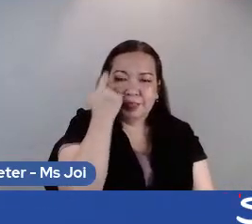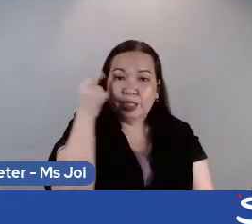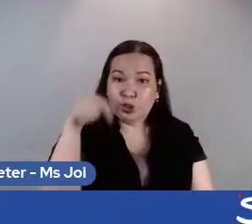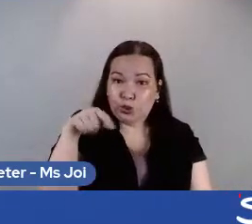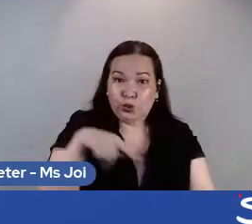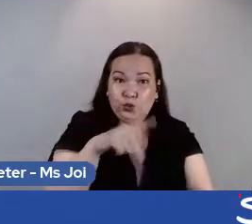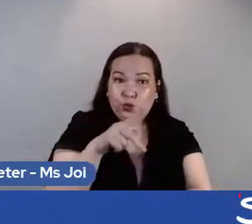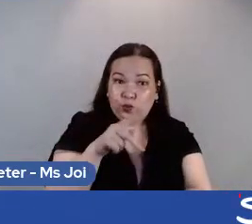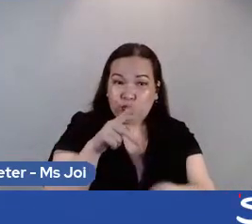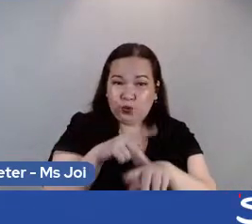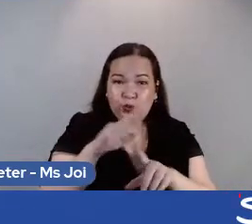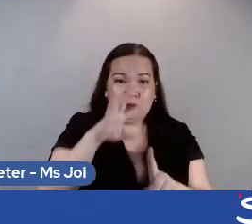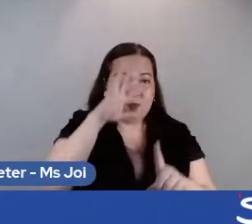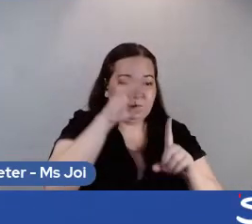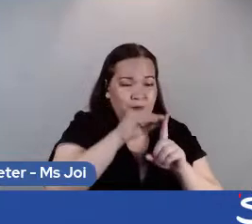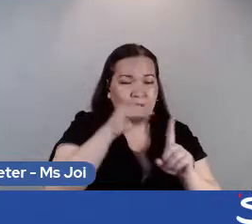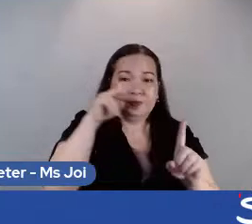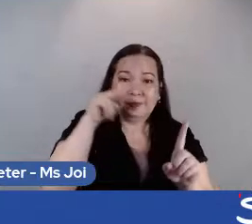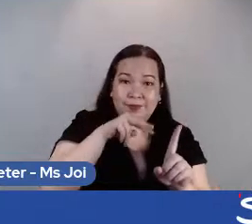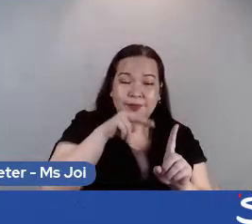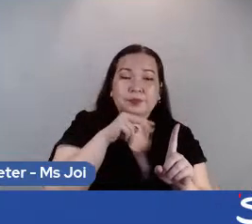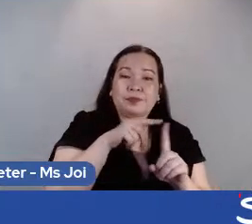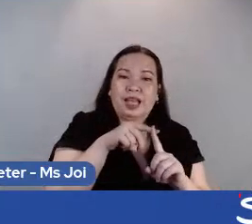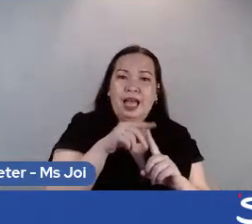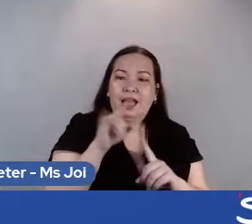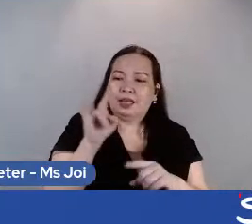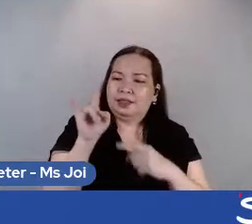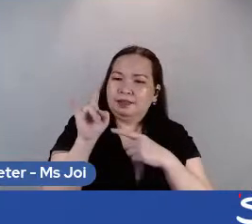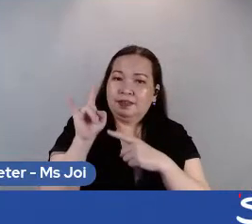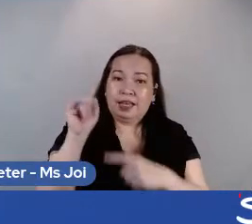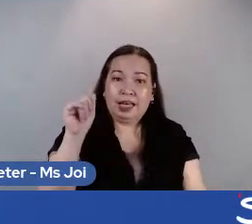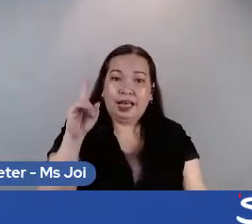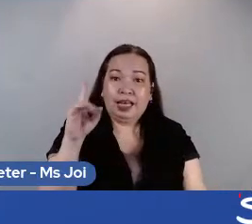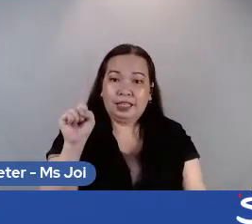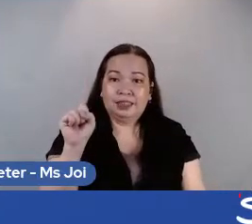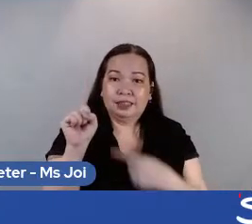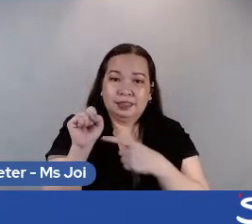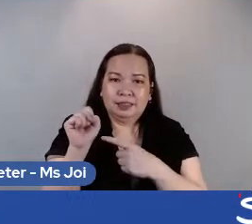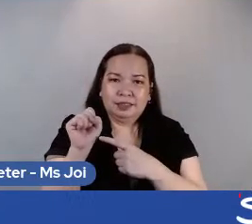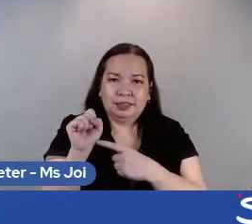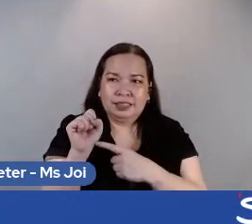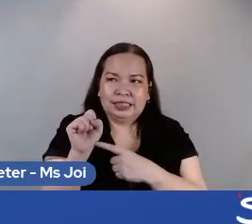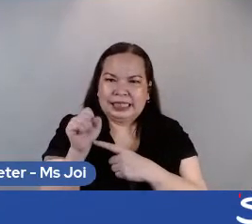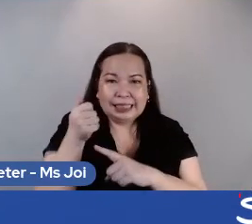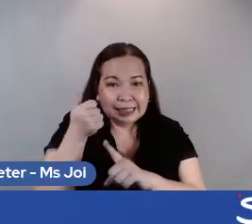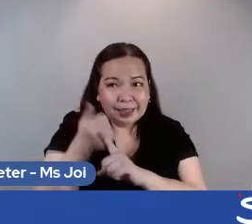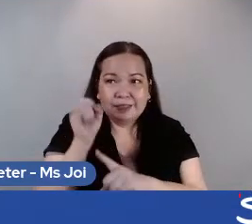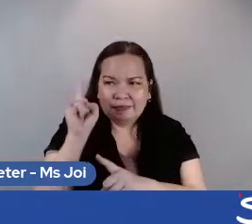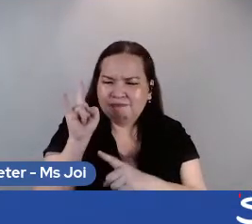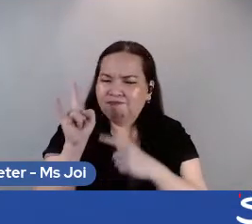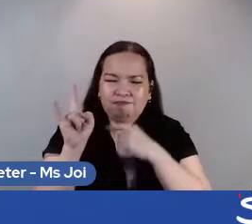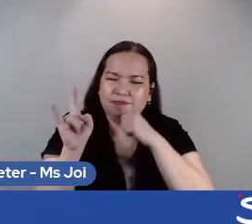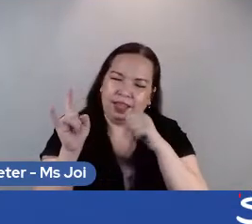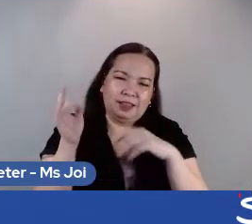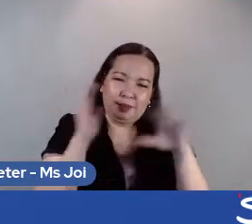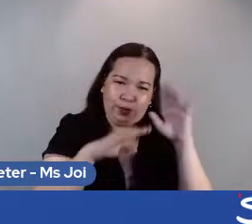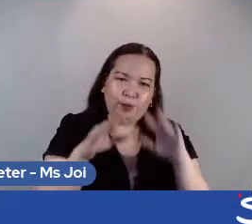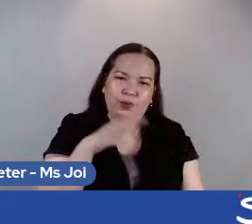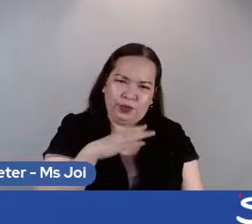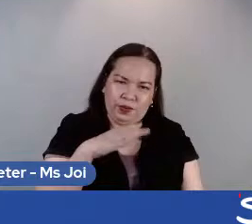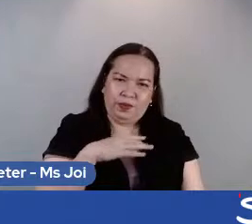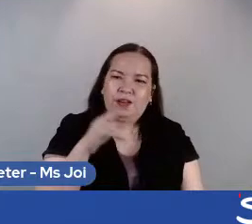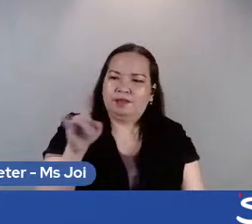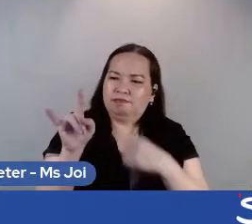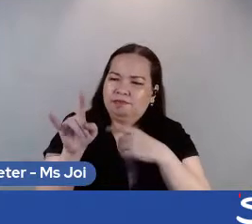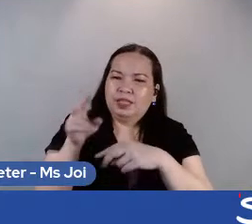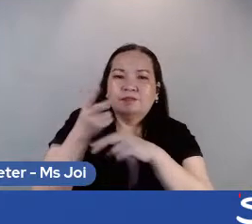that advertising is not the problem. Advertising per se is not the problem. We monitor